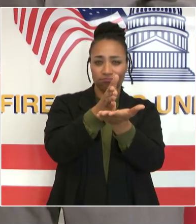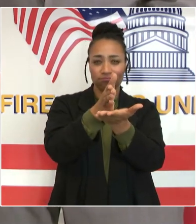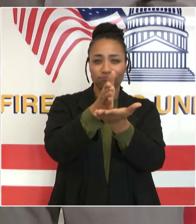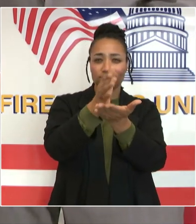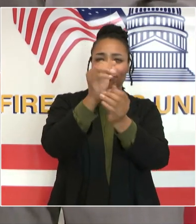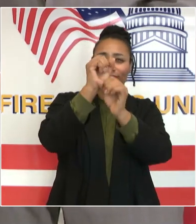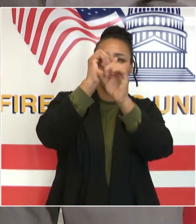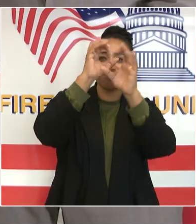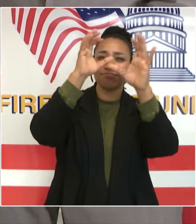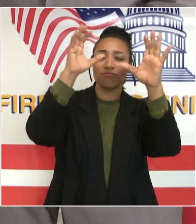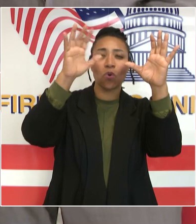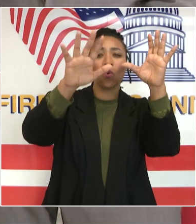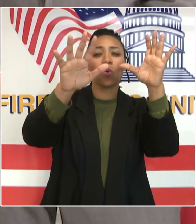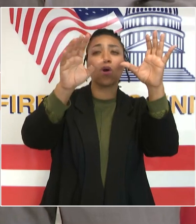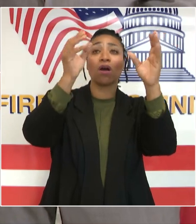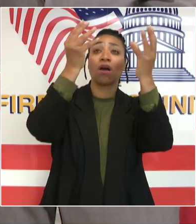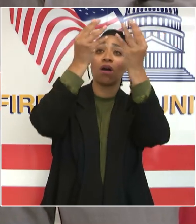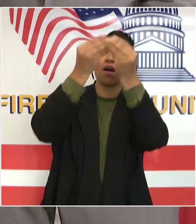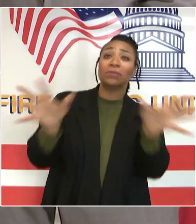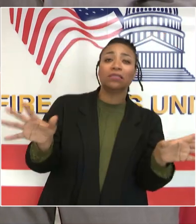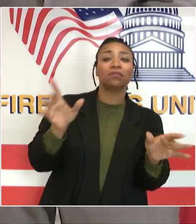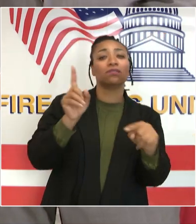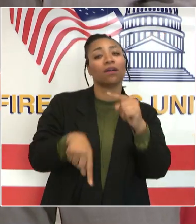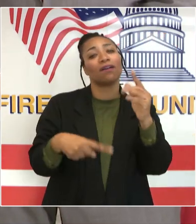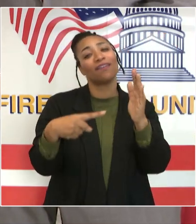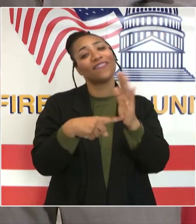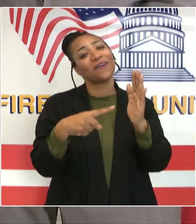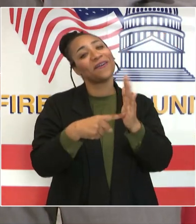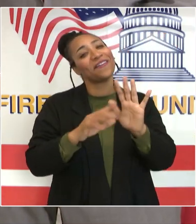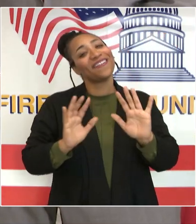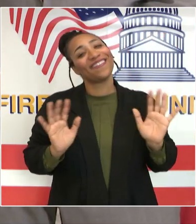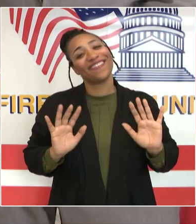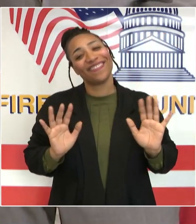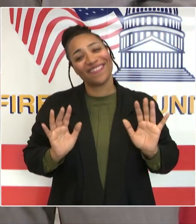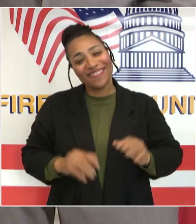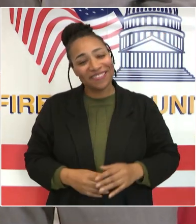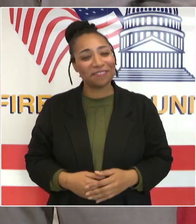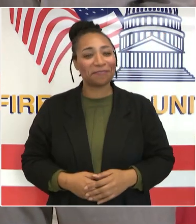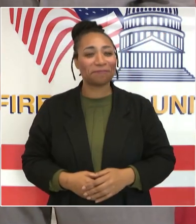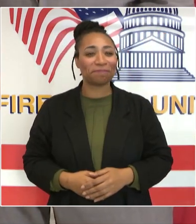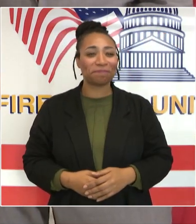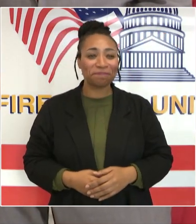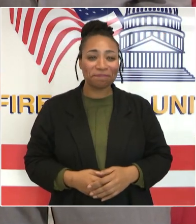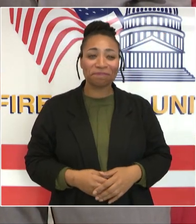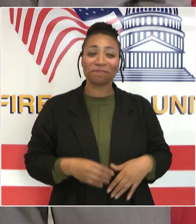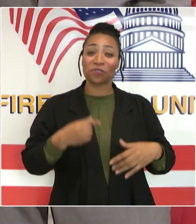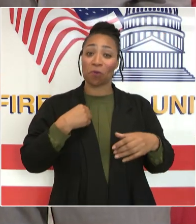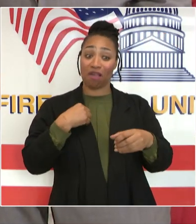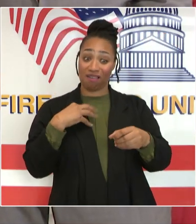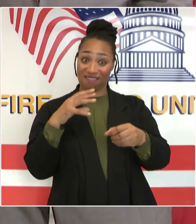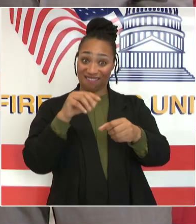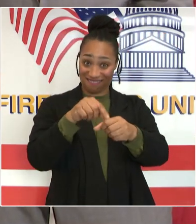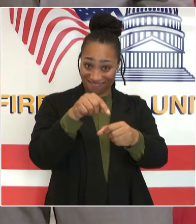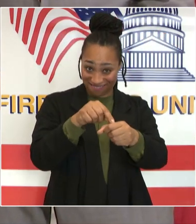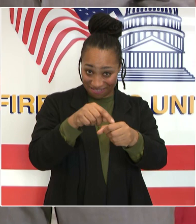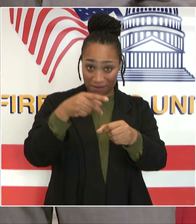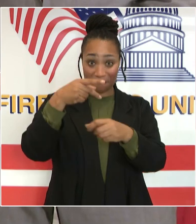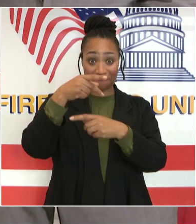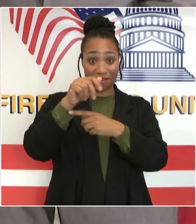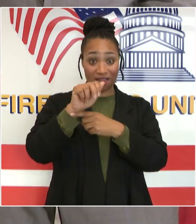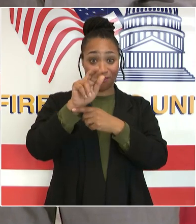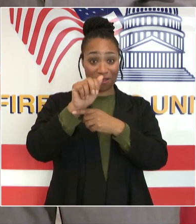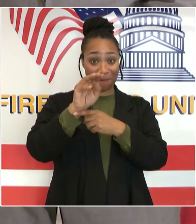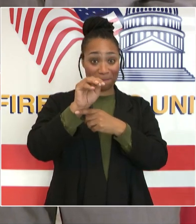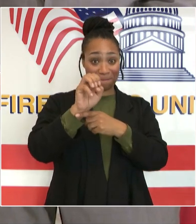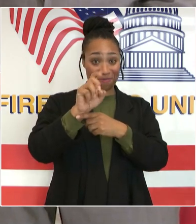financially pursue directly. By joining the paramedic program, I'll be able to bridge that gap and achieve my